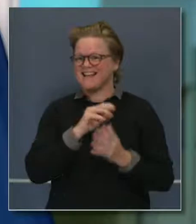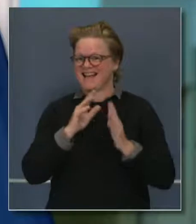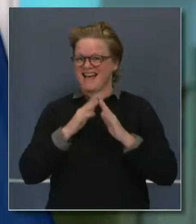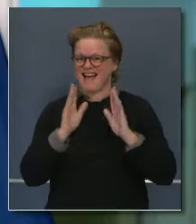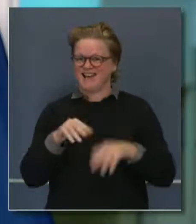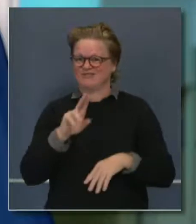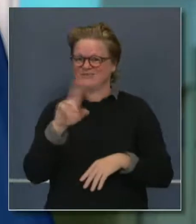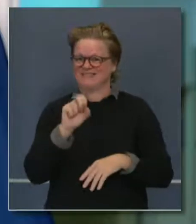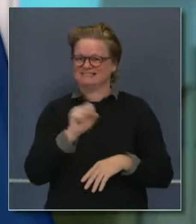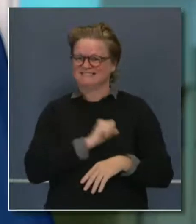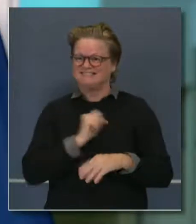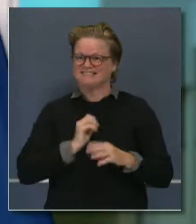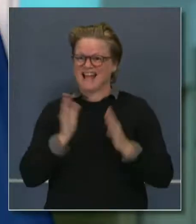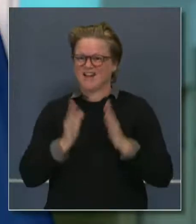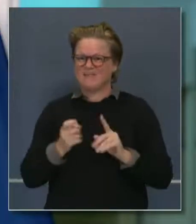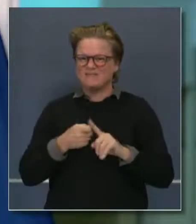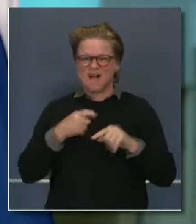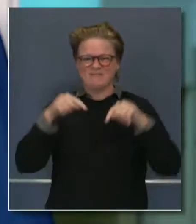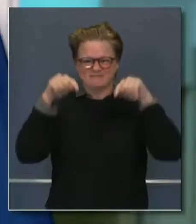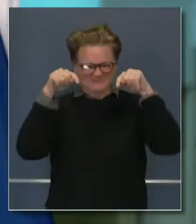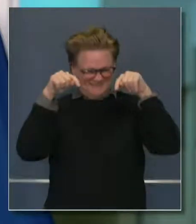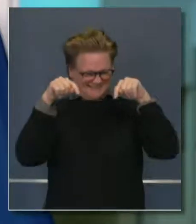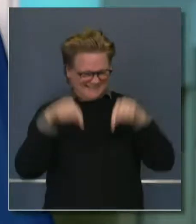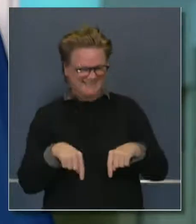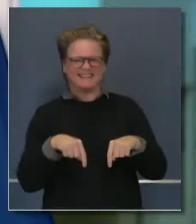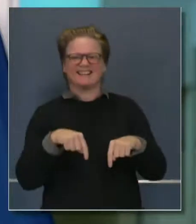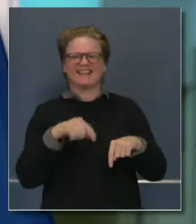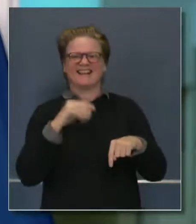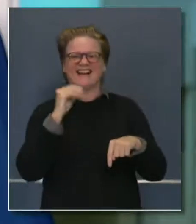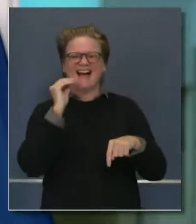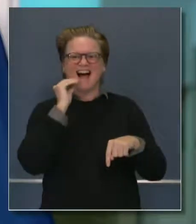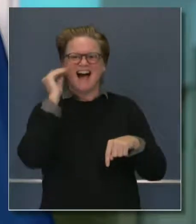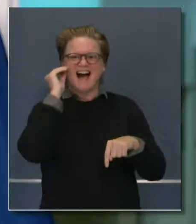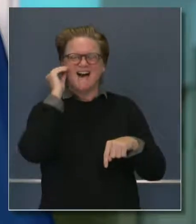the Vice President-elect. Capital Public Radio.